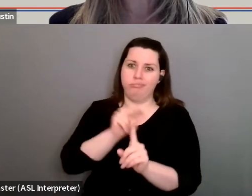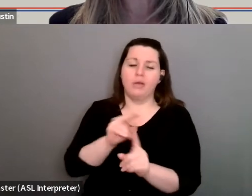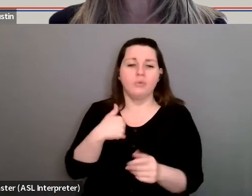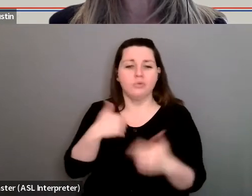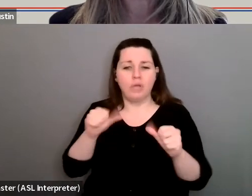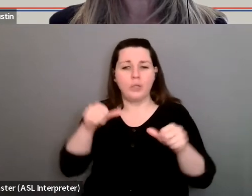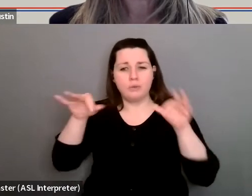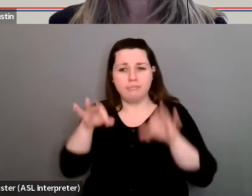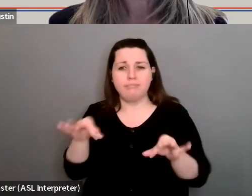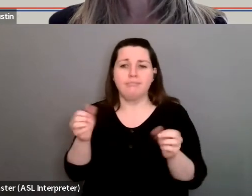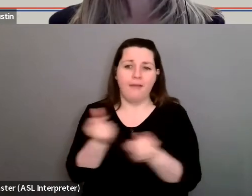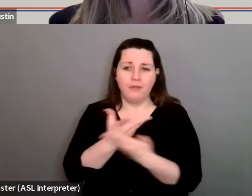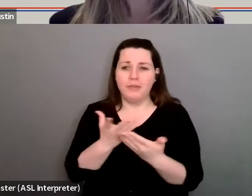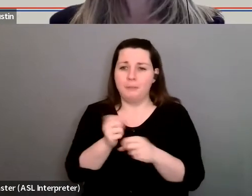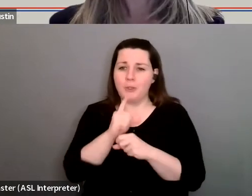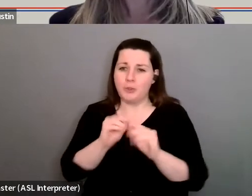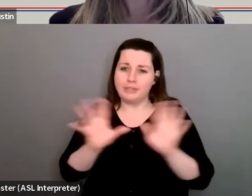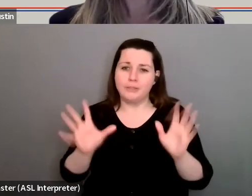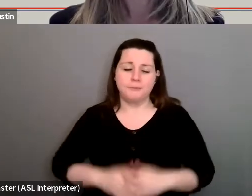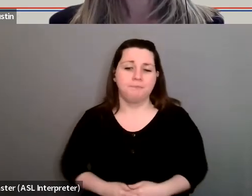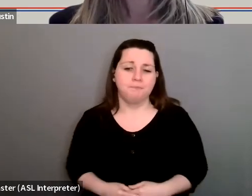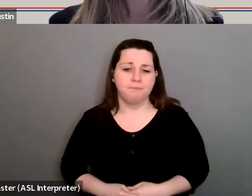today's presentation.